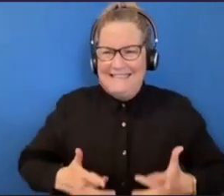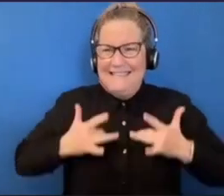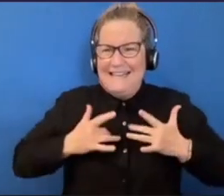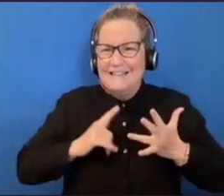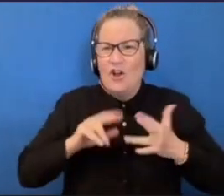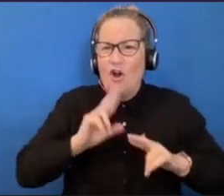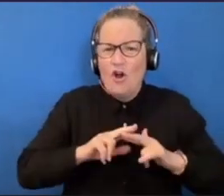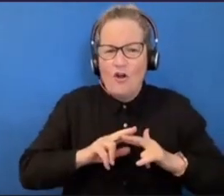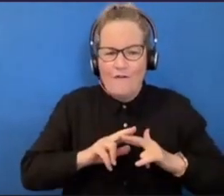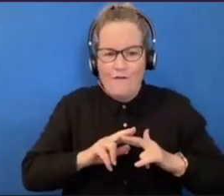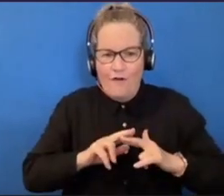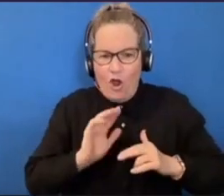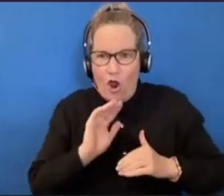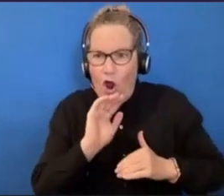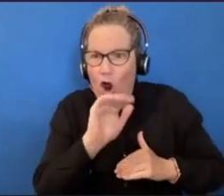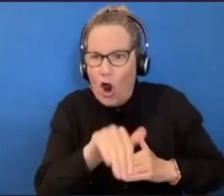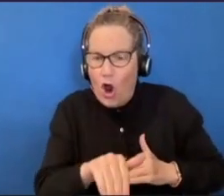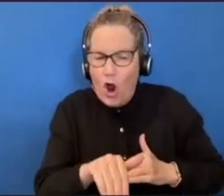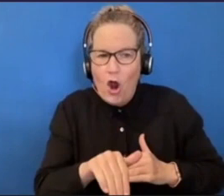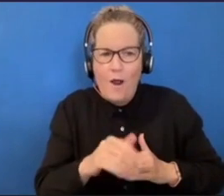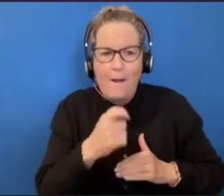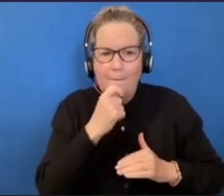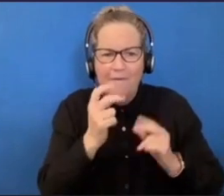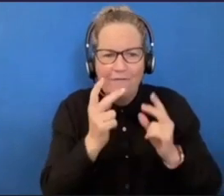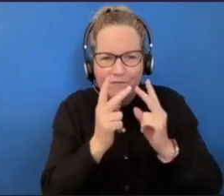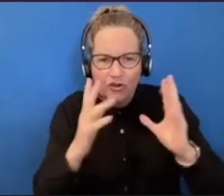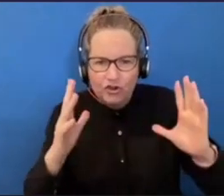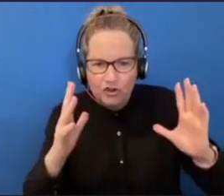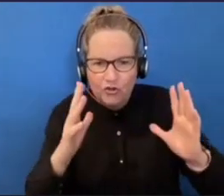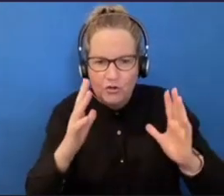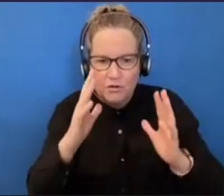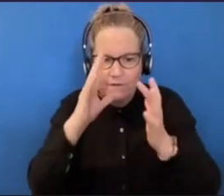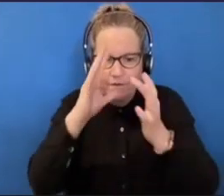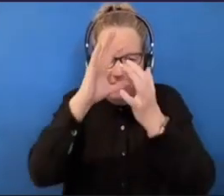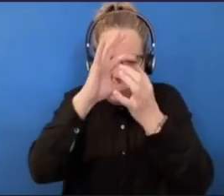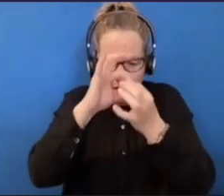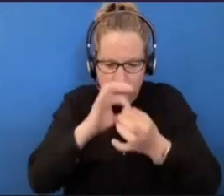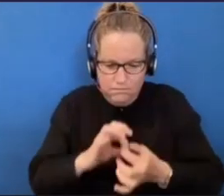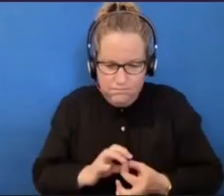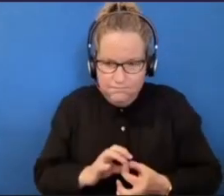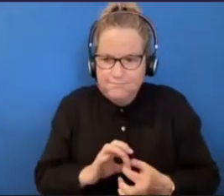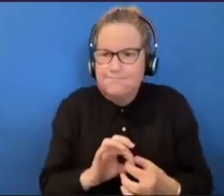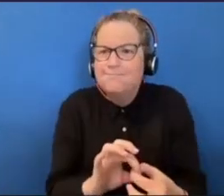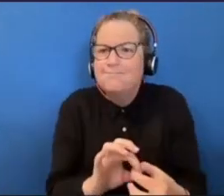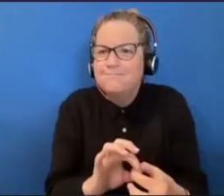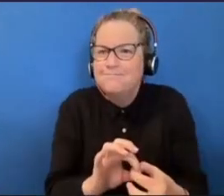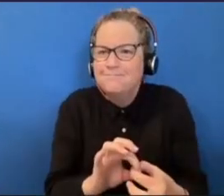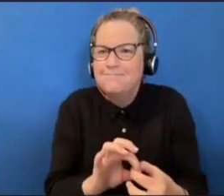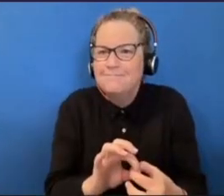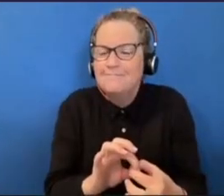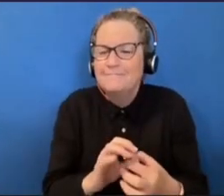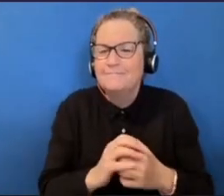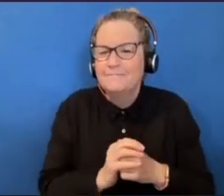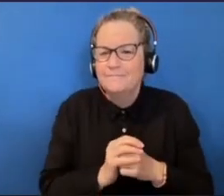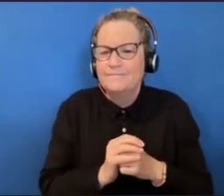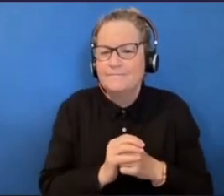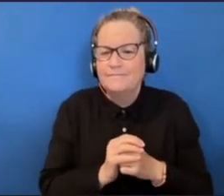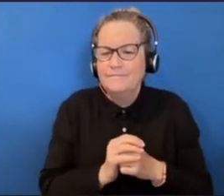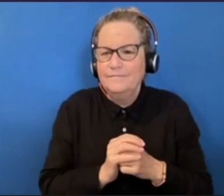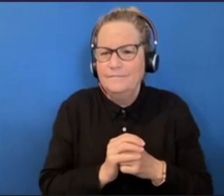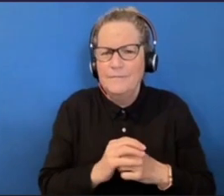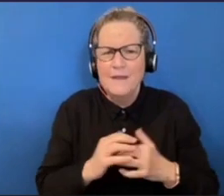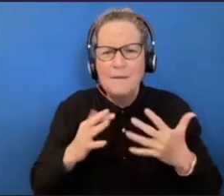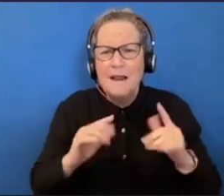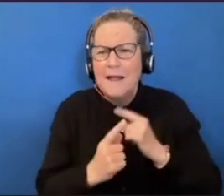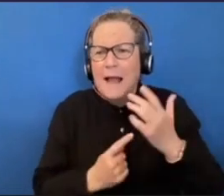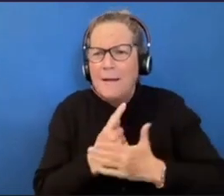home to be really rooted and centered in your thinking, because many things are going to come by that are